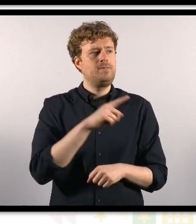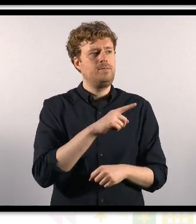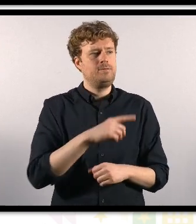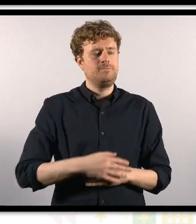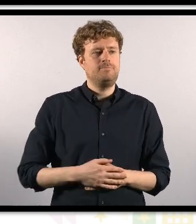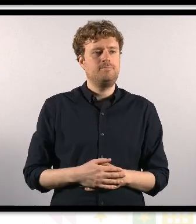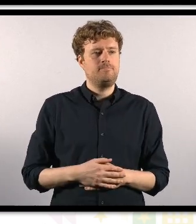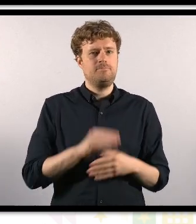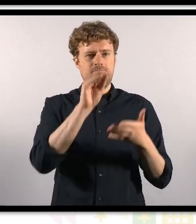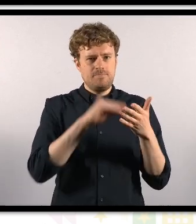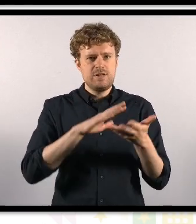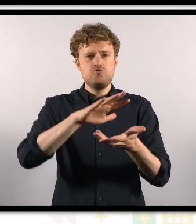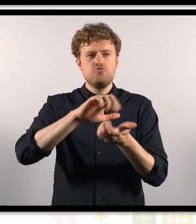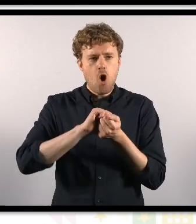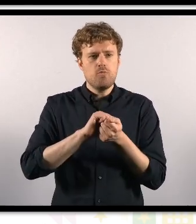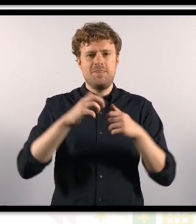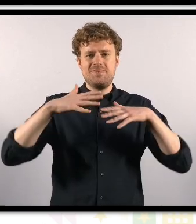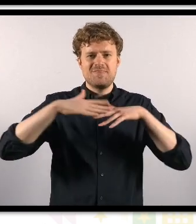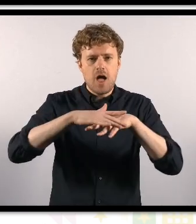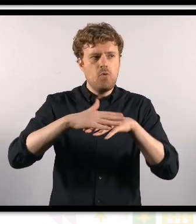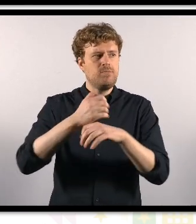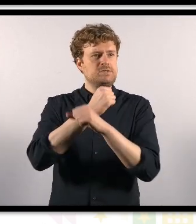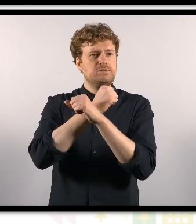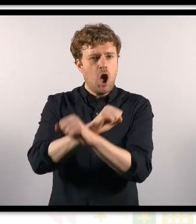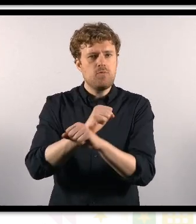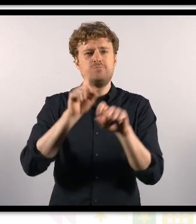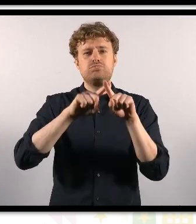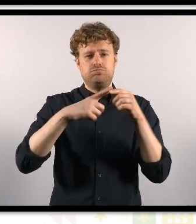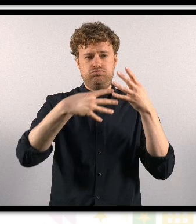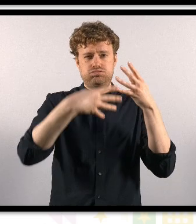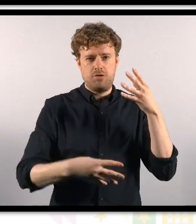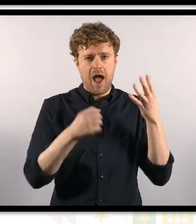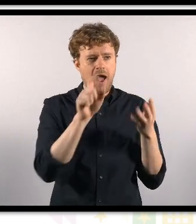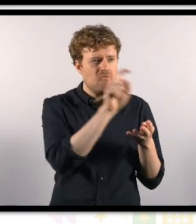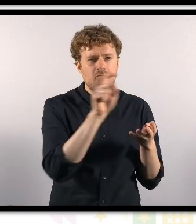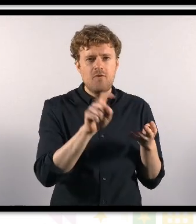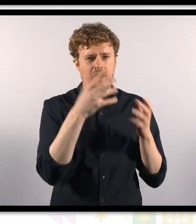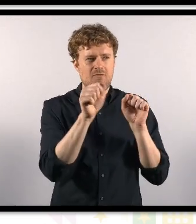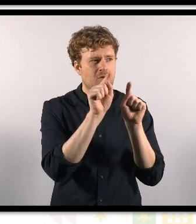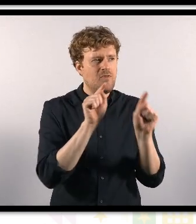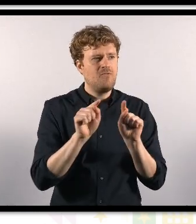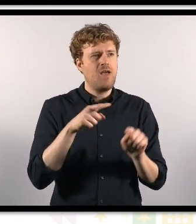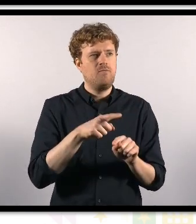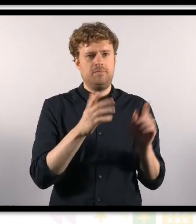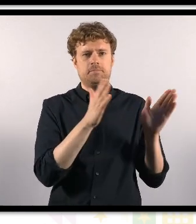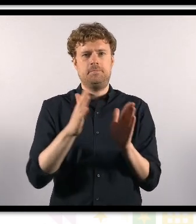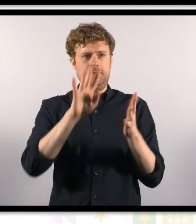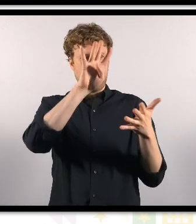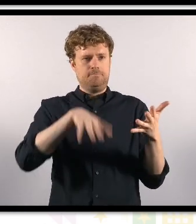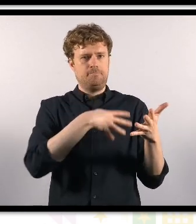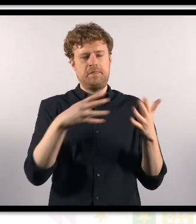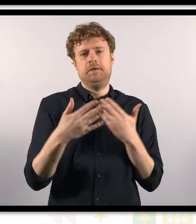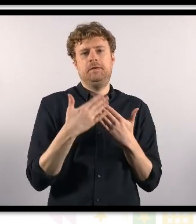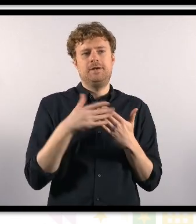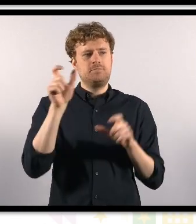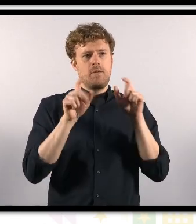do is to import a kube config. Here I've got one that points to 3 clusters in different clouds. I'll go into this one in Azure.